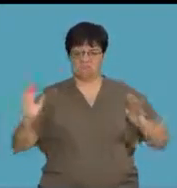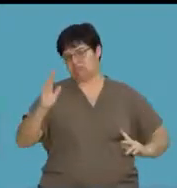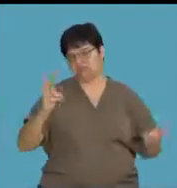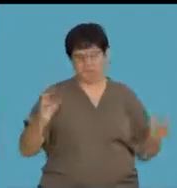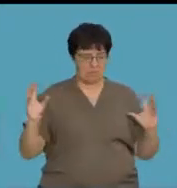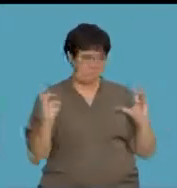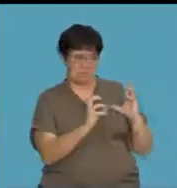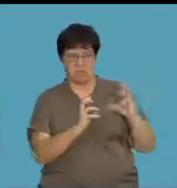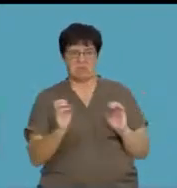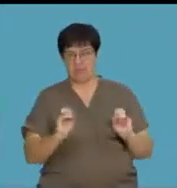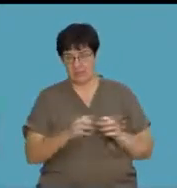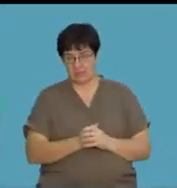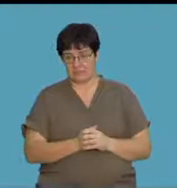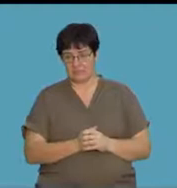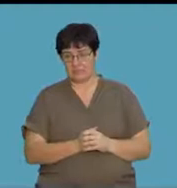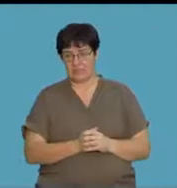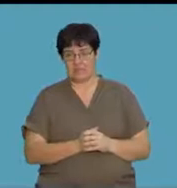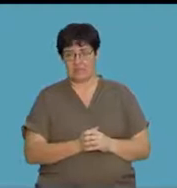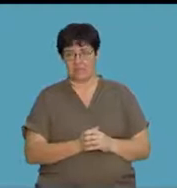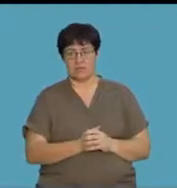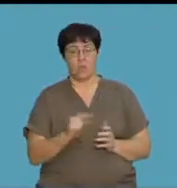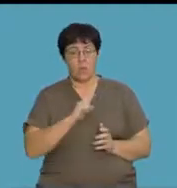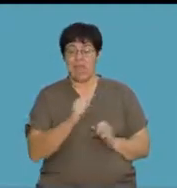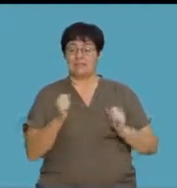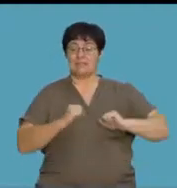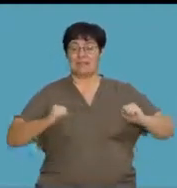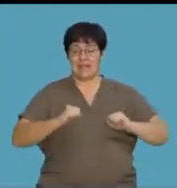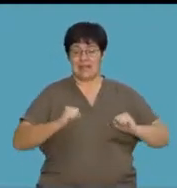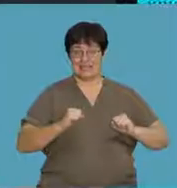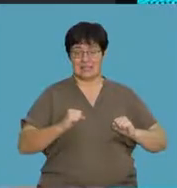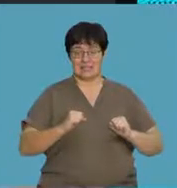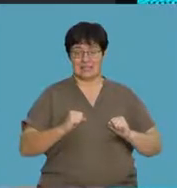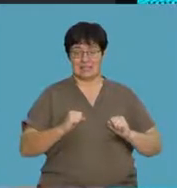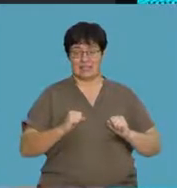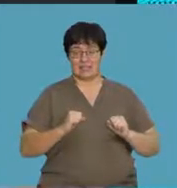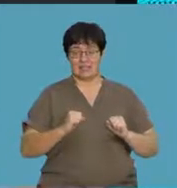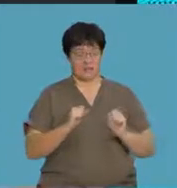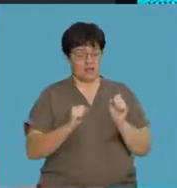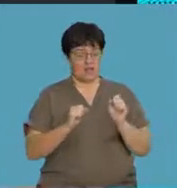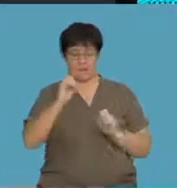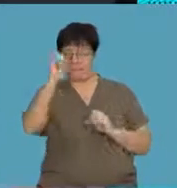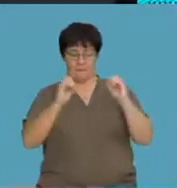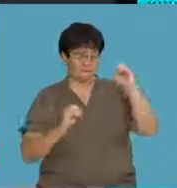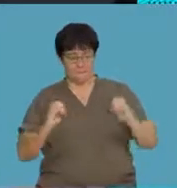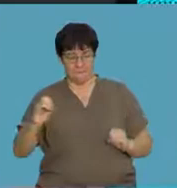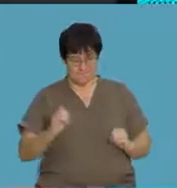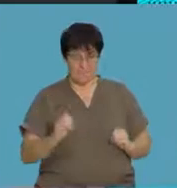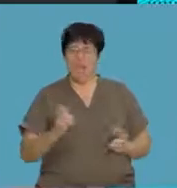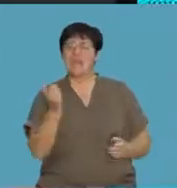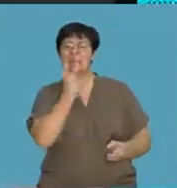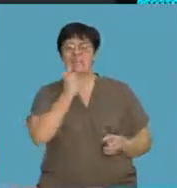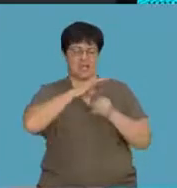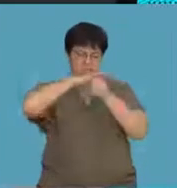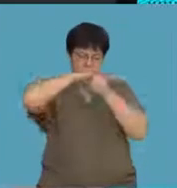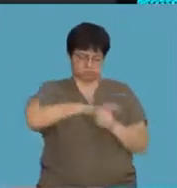compressible, okay? Now, we are saying that because of spaces that exist between, gas particles,